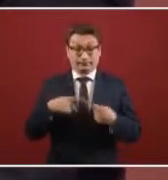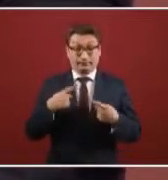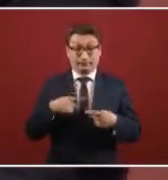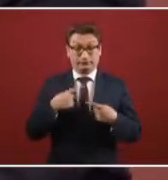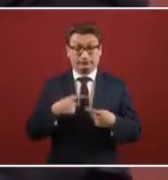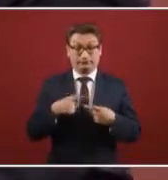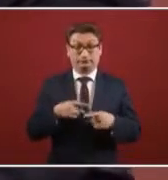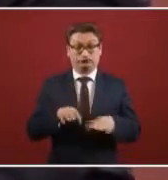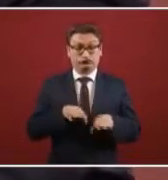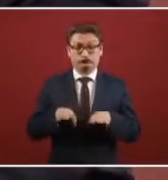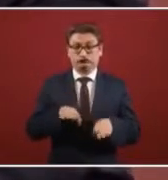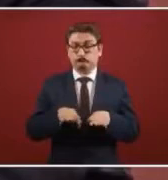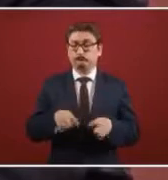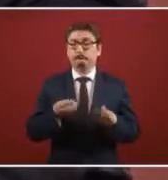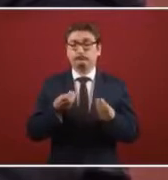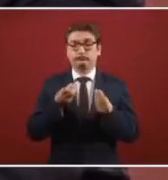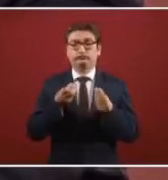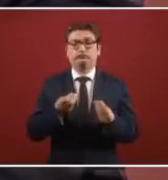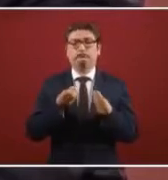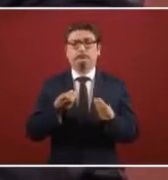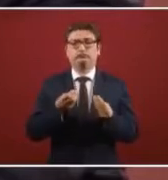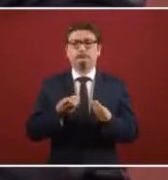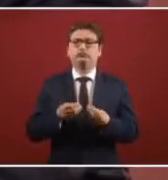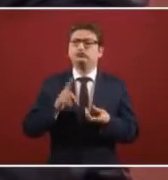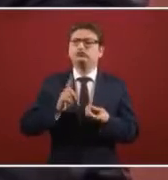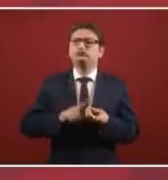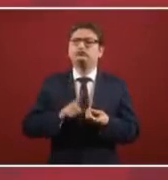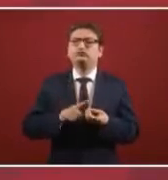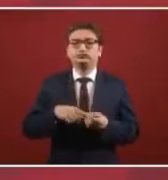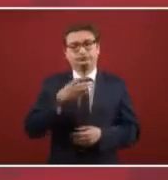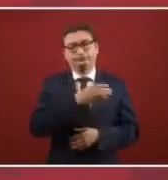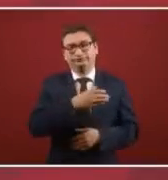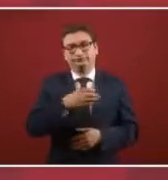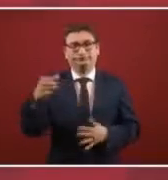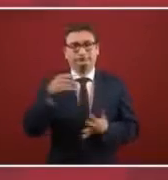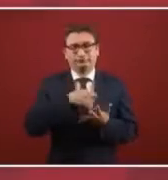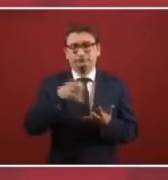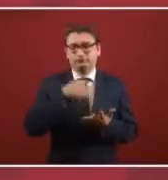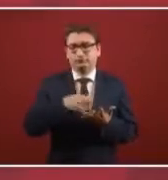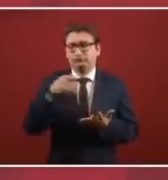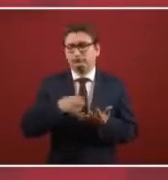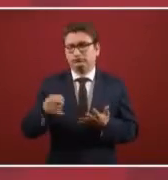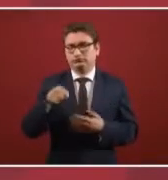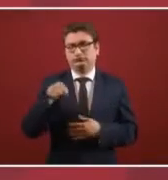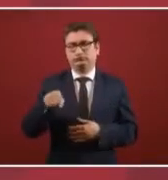trabaja más work the hardest en el campo. in the field labor. Trabajan